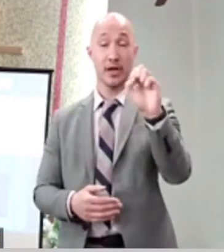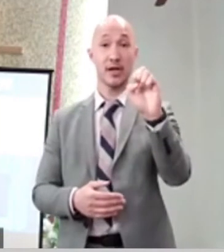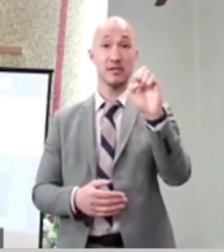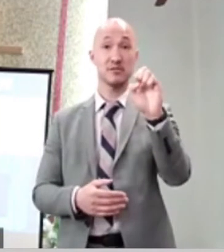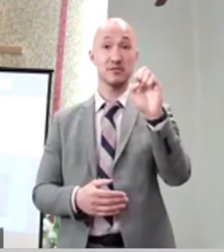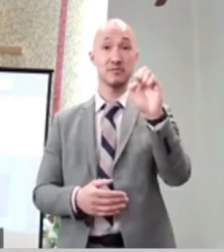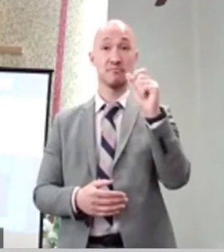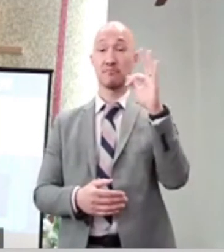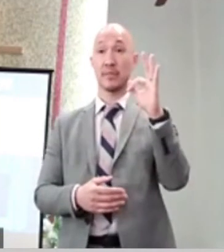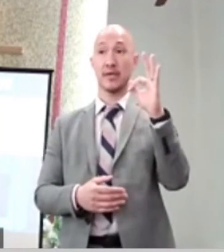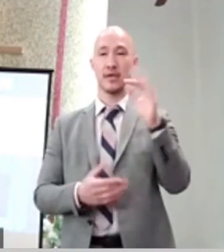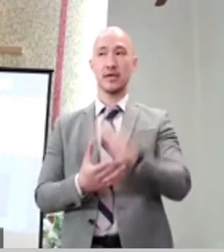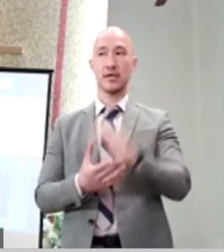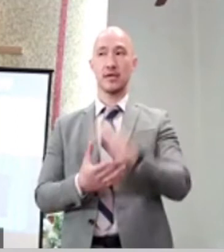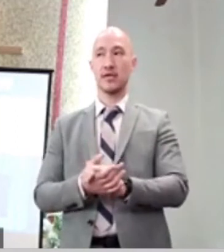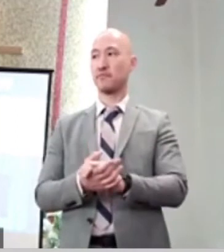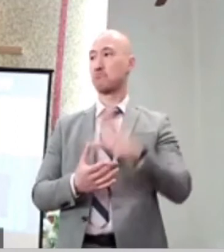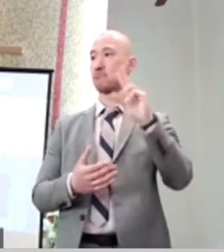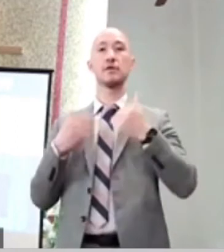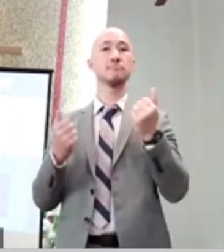a Dunkin' Donut.